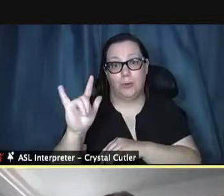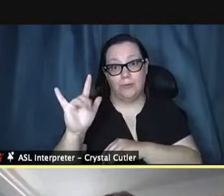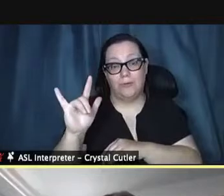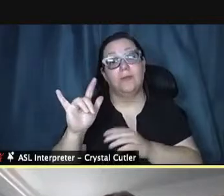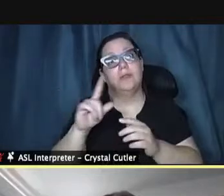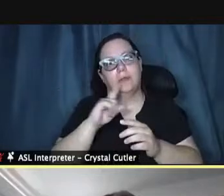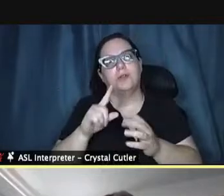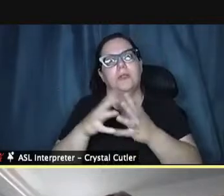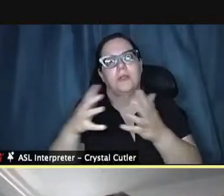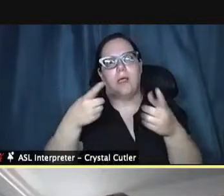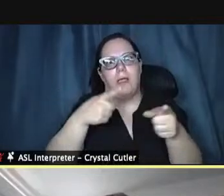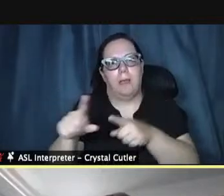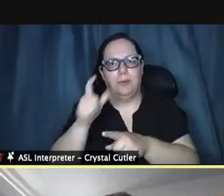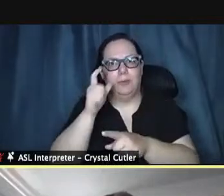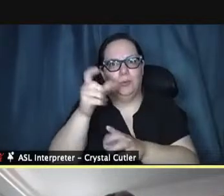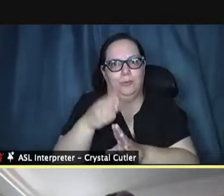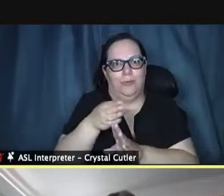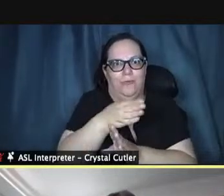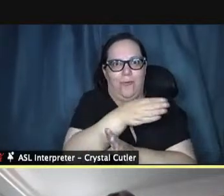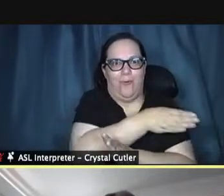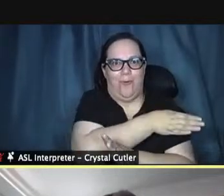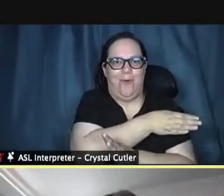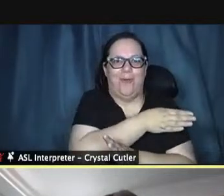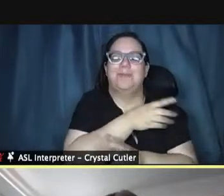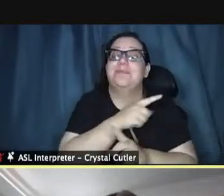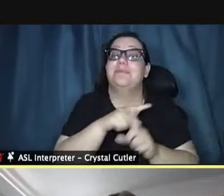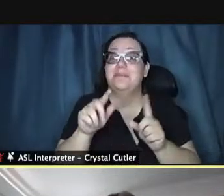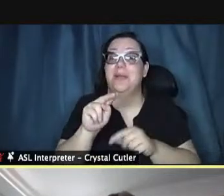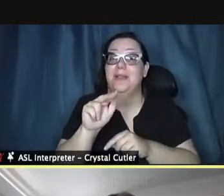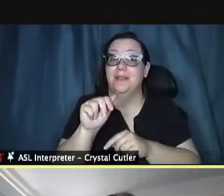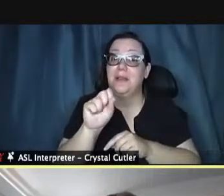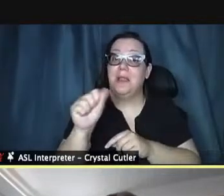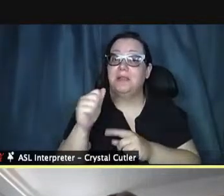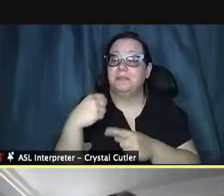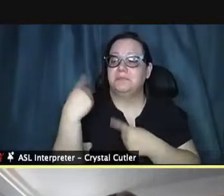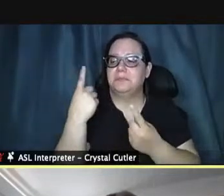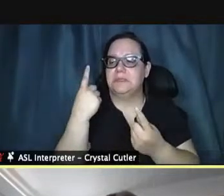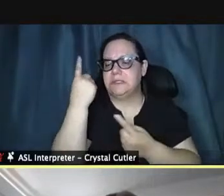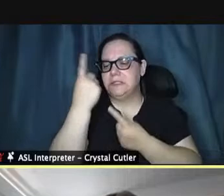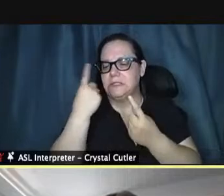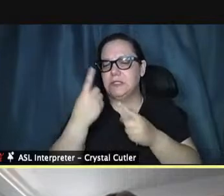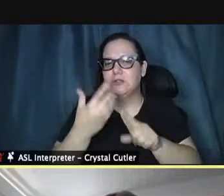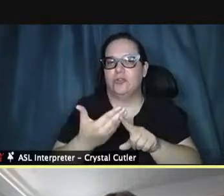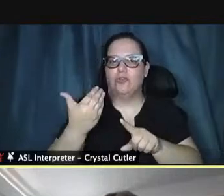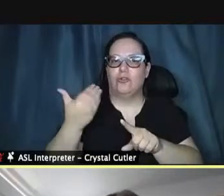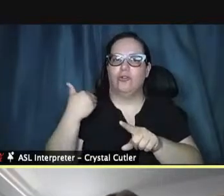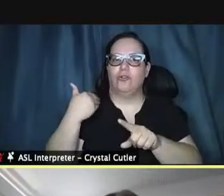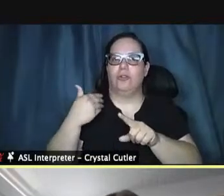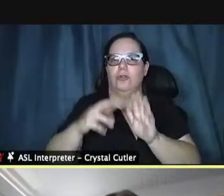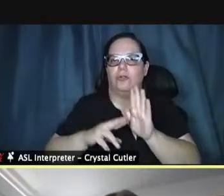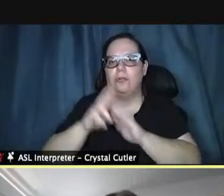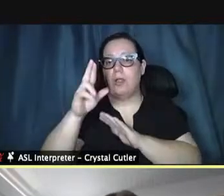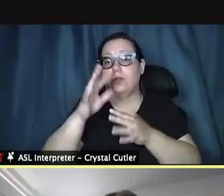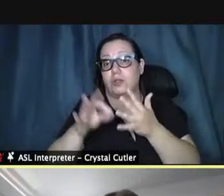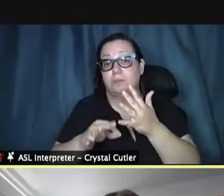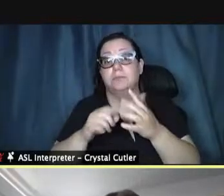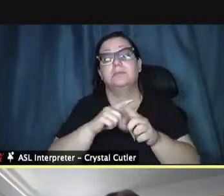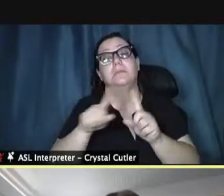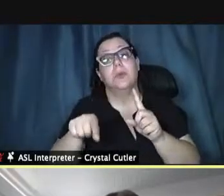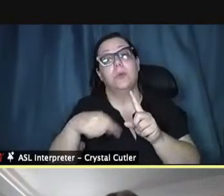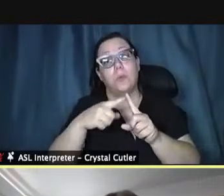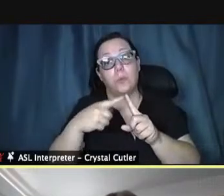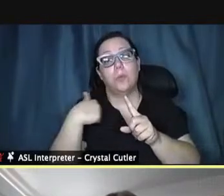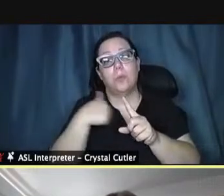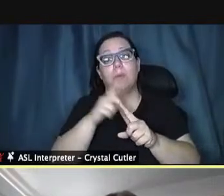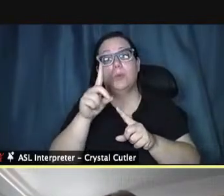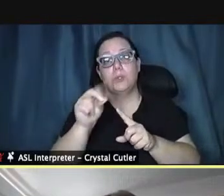moon beforehand, and NASA has been considering earlier launch options. But when we launch as a part of our